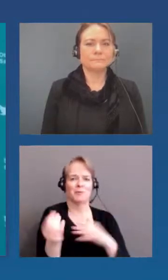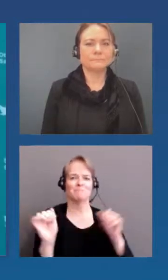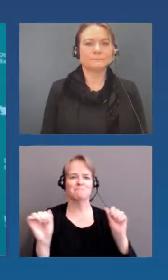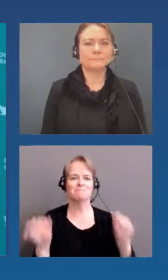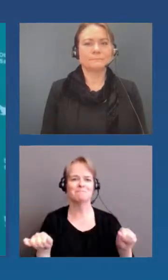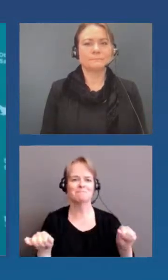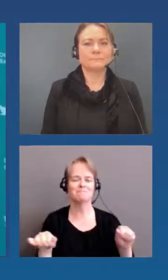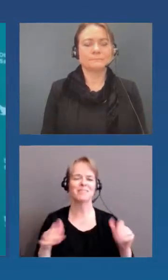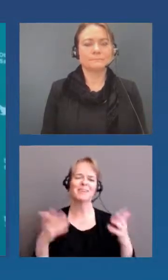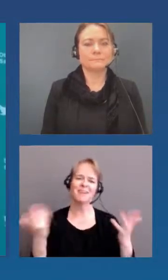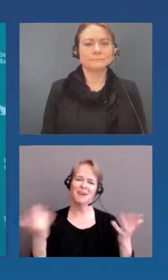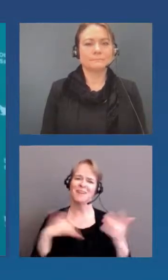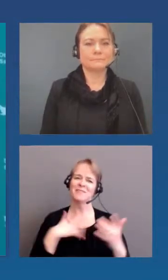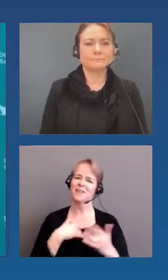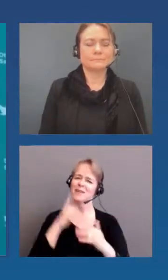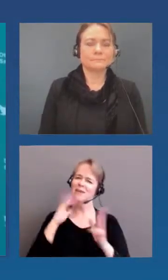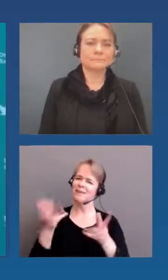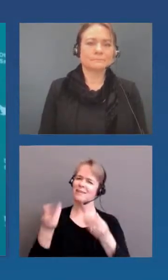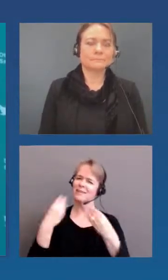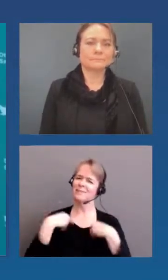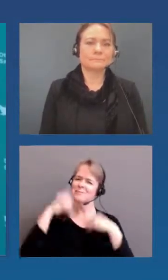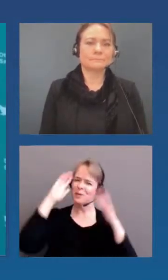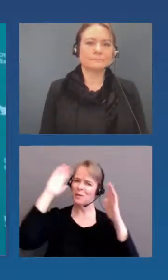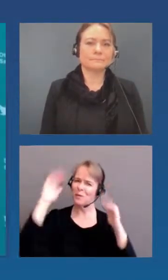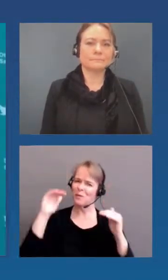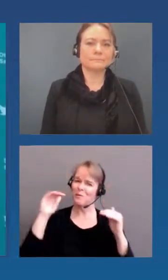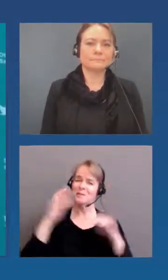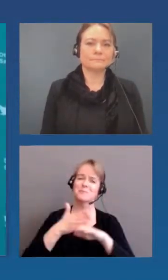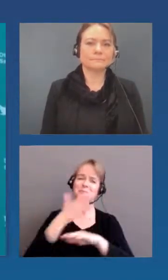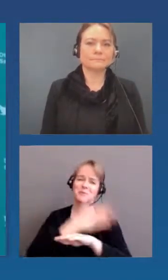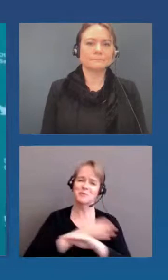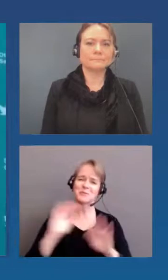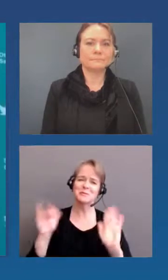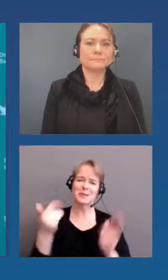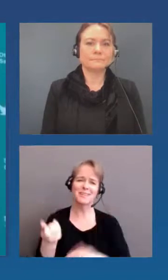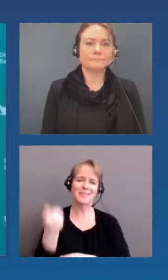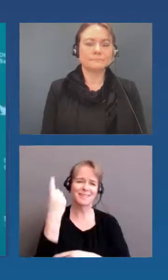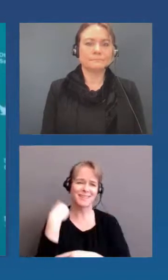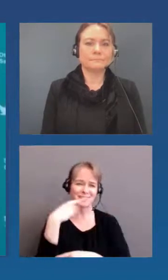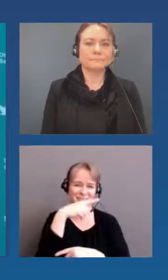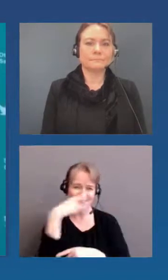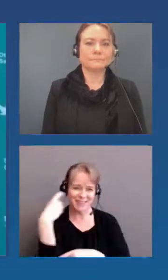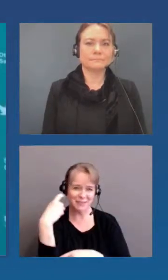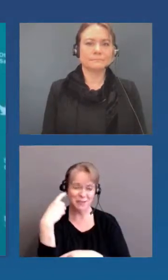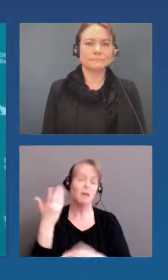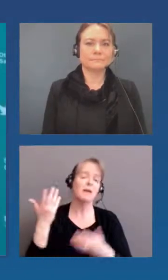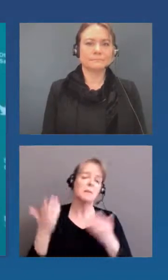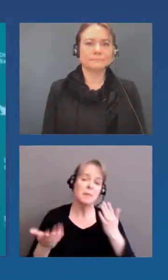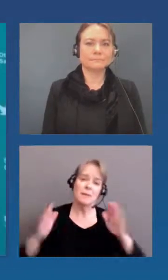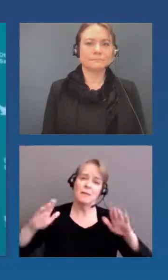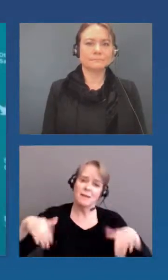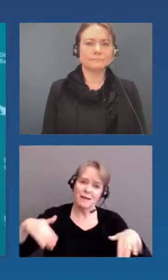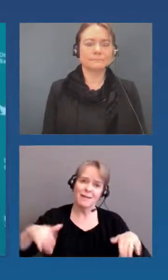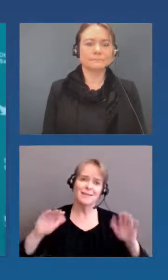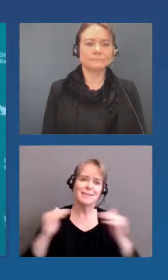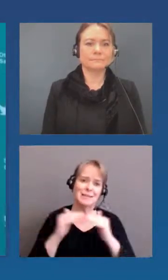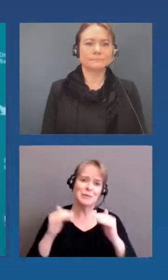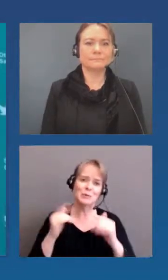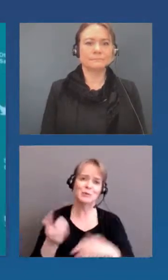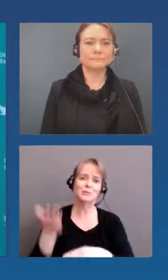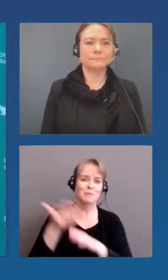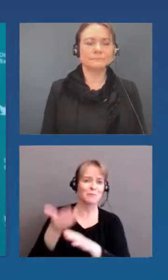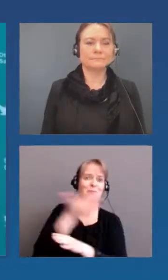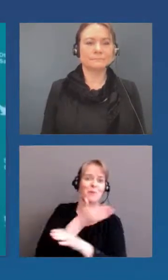that, hopeful for a better summer than the last. Maybe not quite like the summers before COVID just yet, but we will get there.